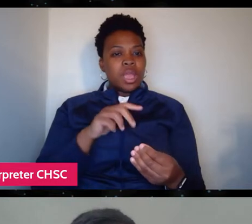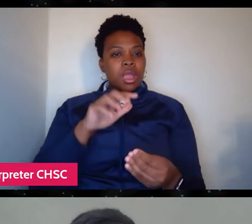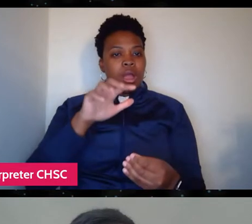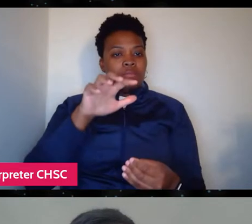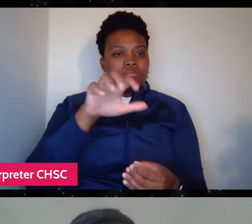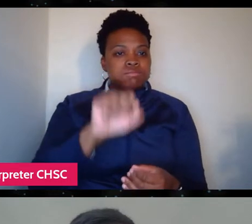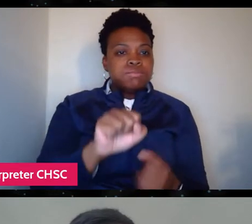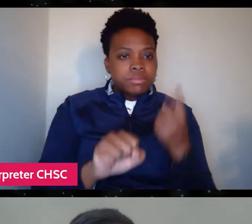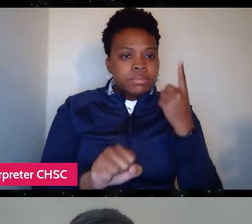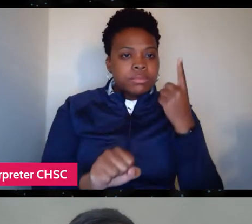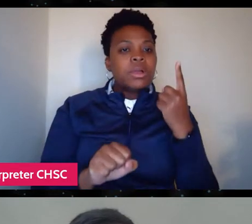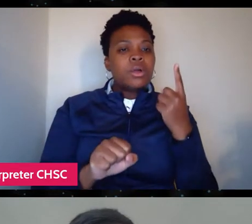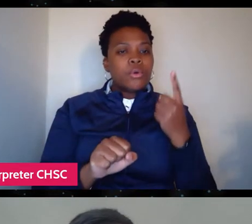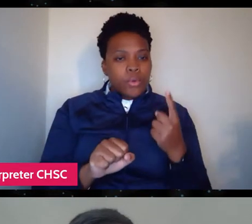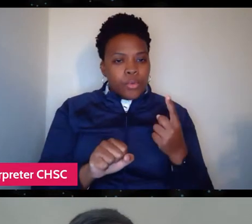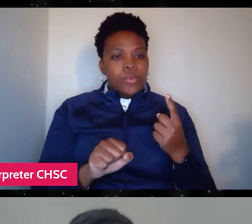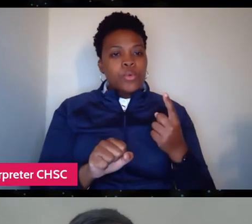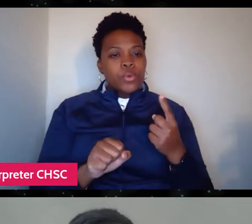then